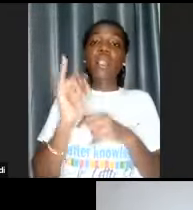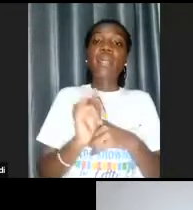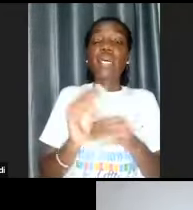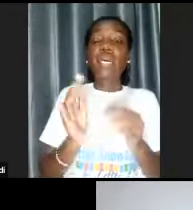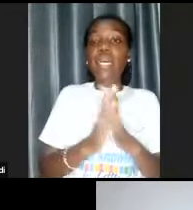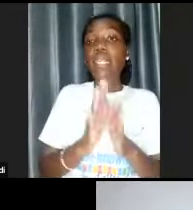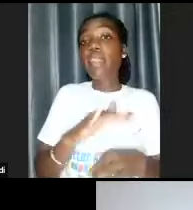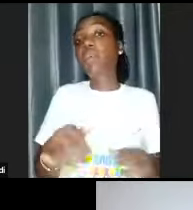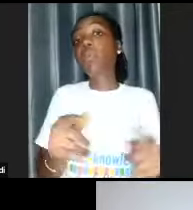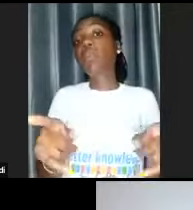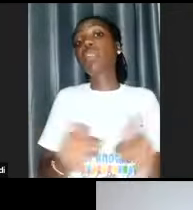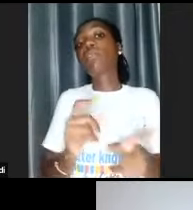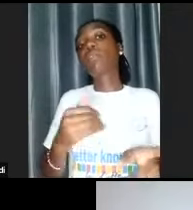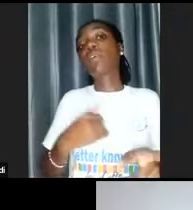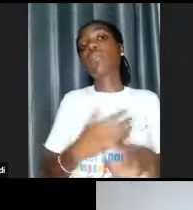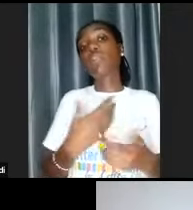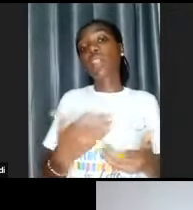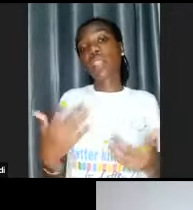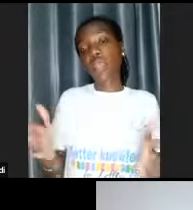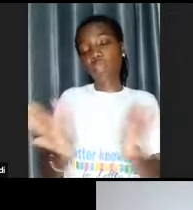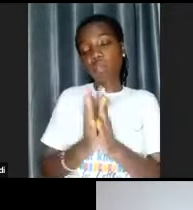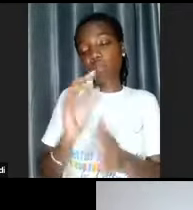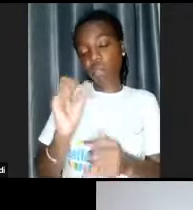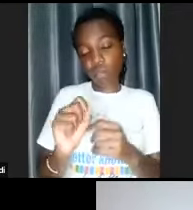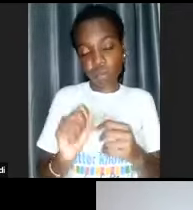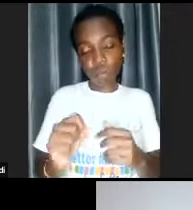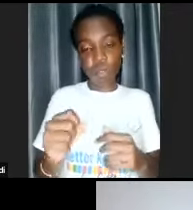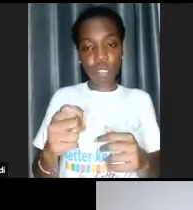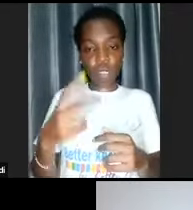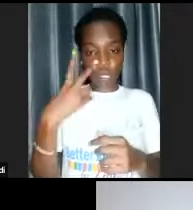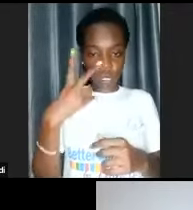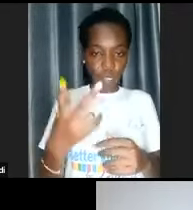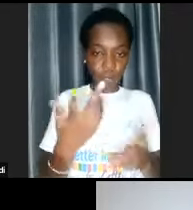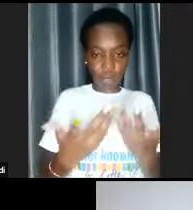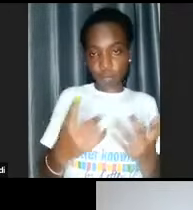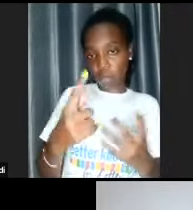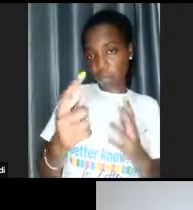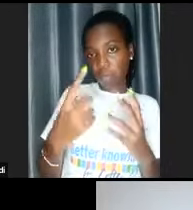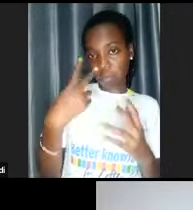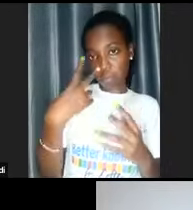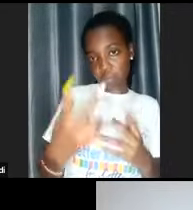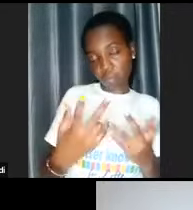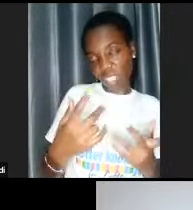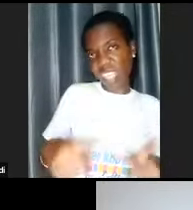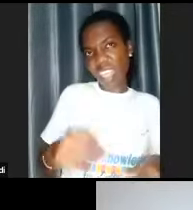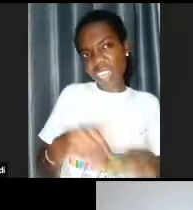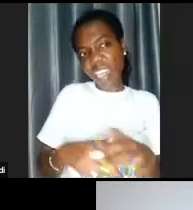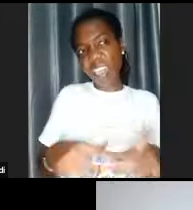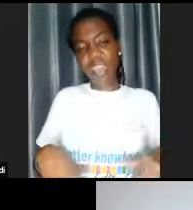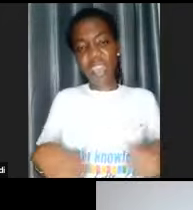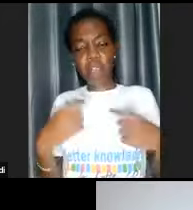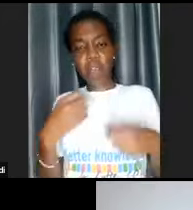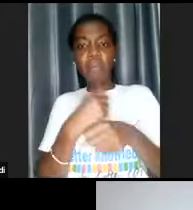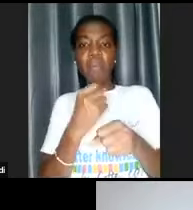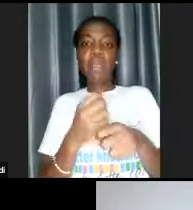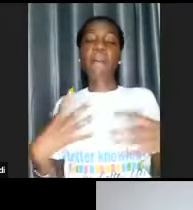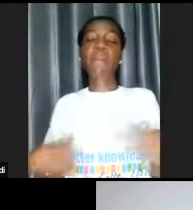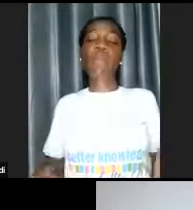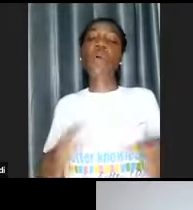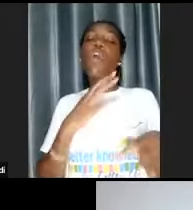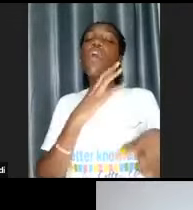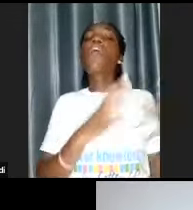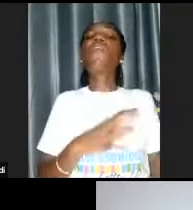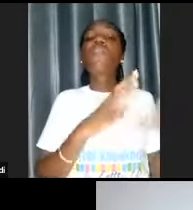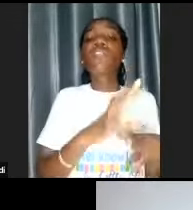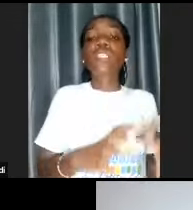sometimes you might find you start attracting. In my life, I've always met people who completely are confused. They kind of meet people who